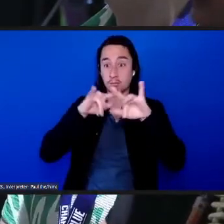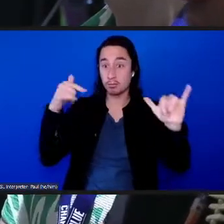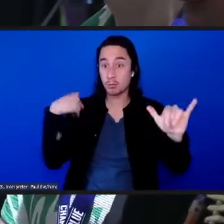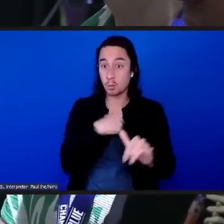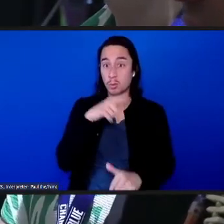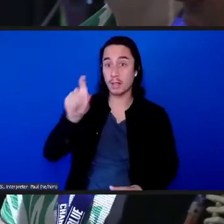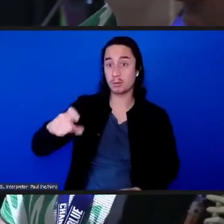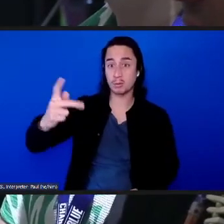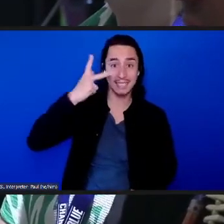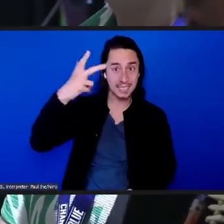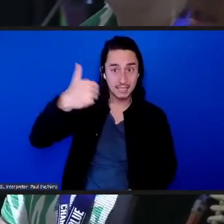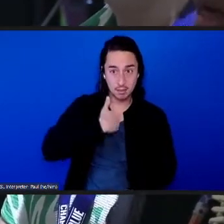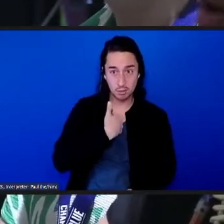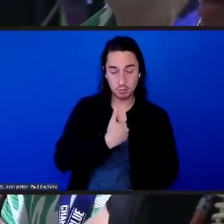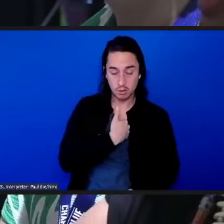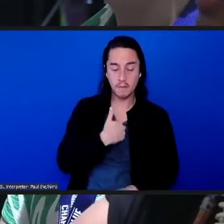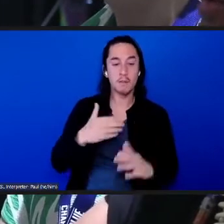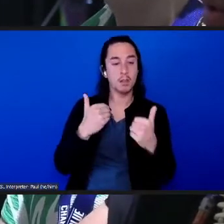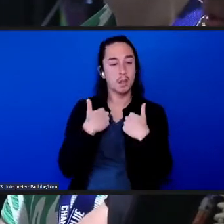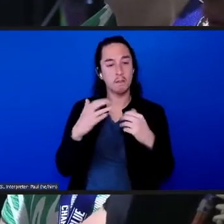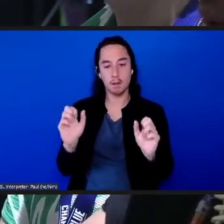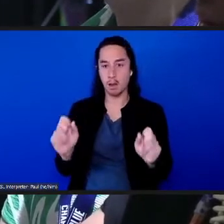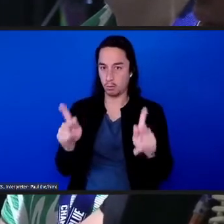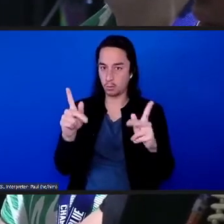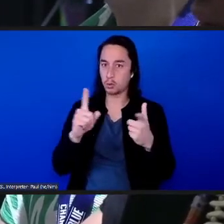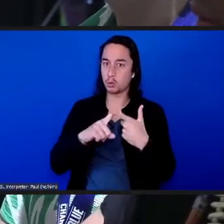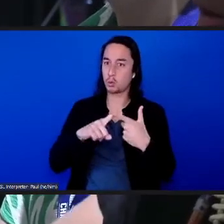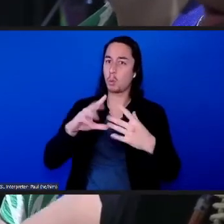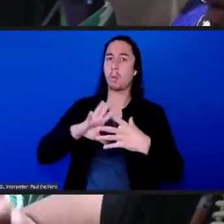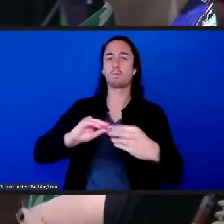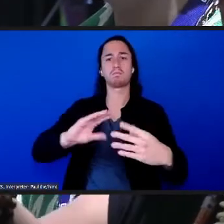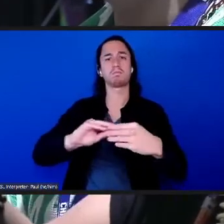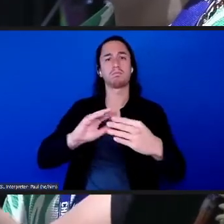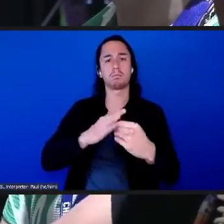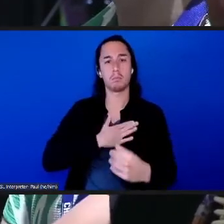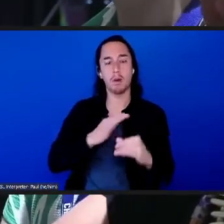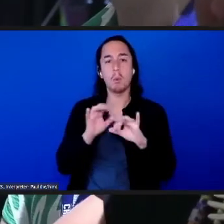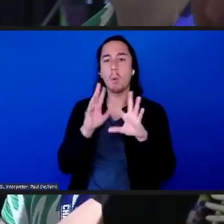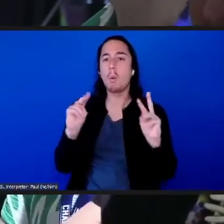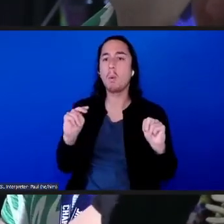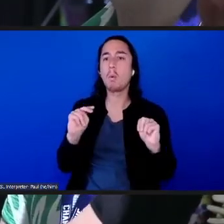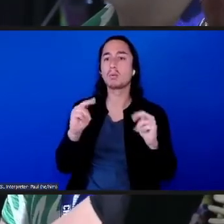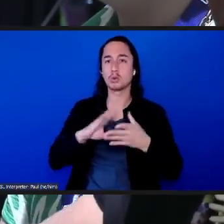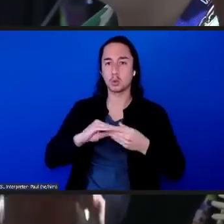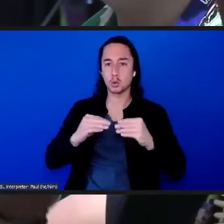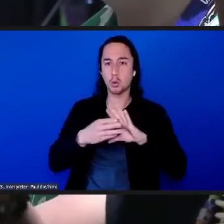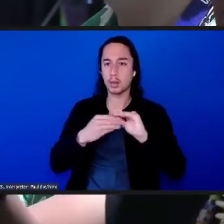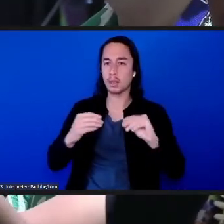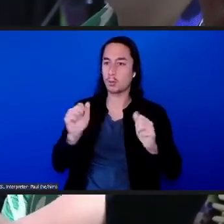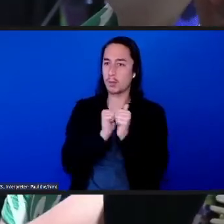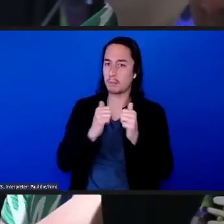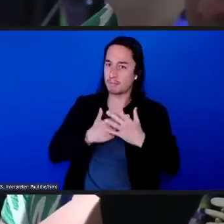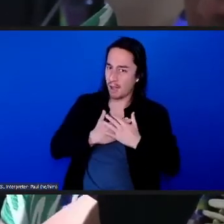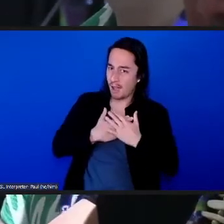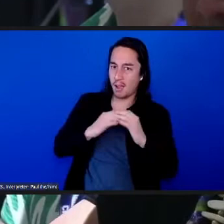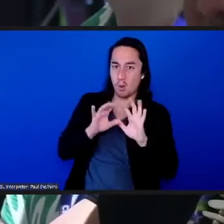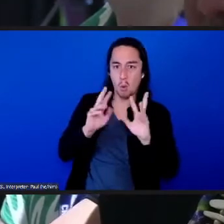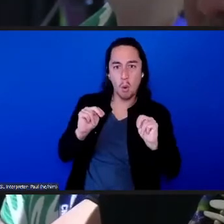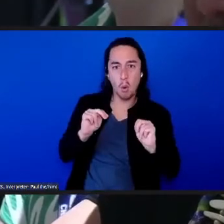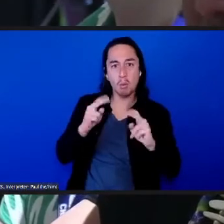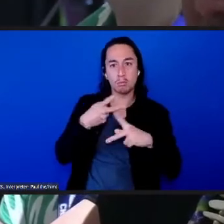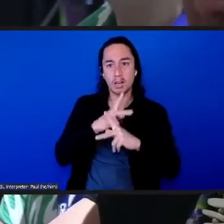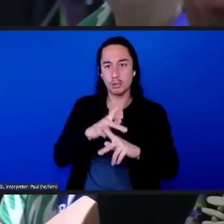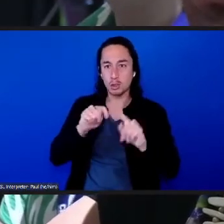ourselves have the opportunities to tell our own stories with our own production teams and our own sets of